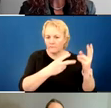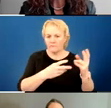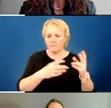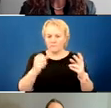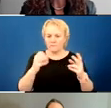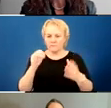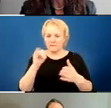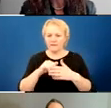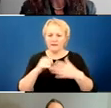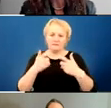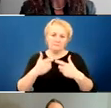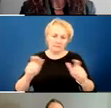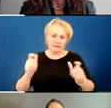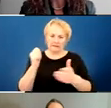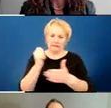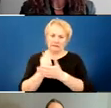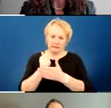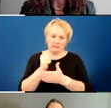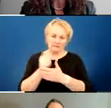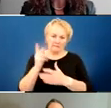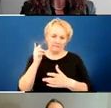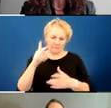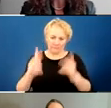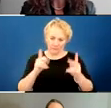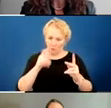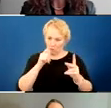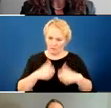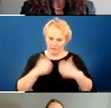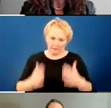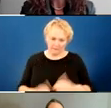so that's a huge help for survivors.